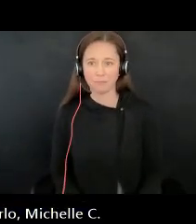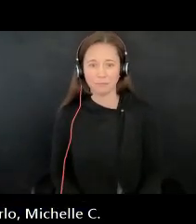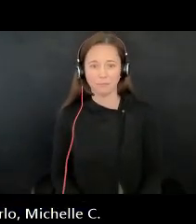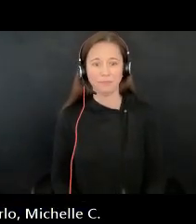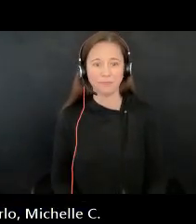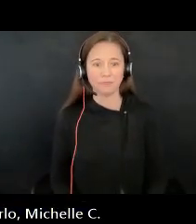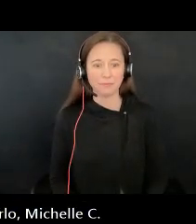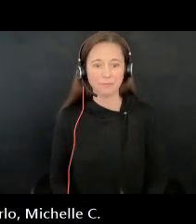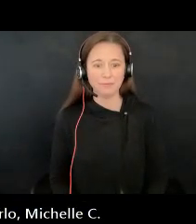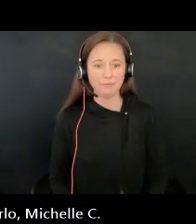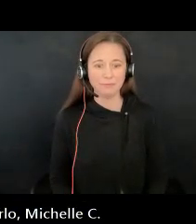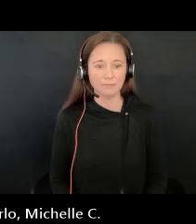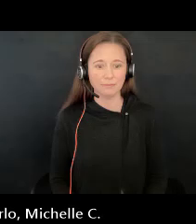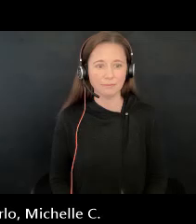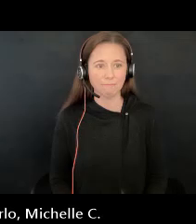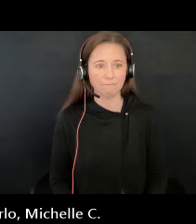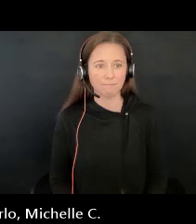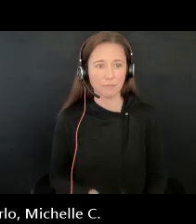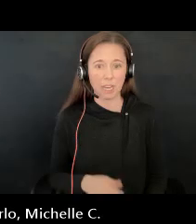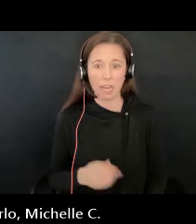All right, my slides aren't